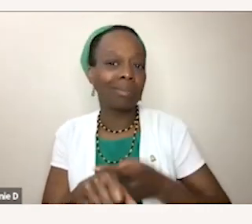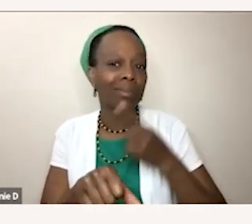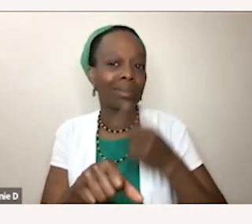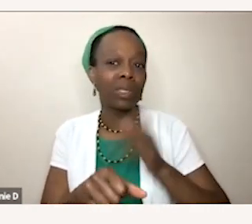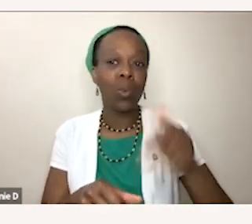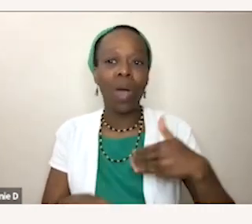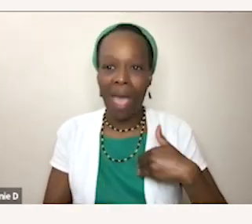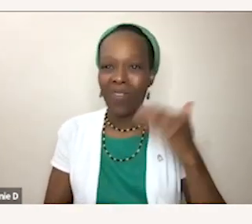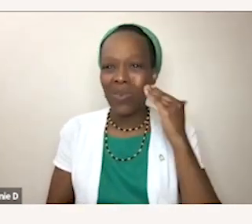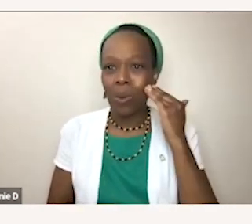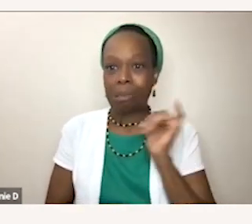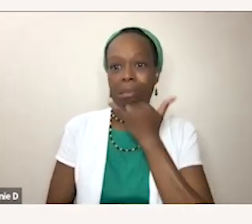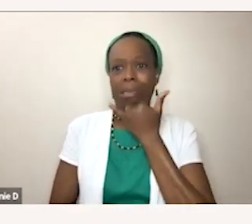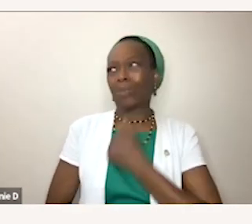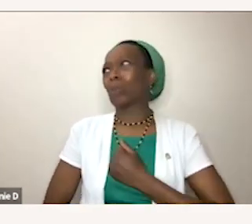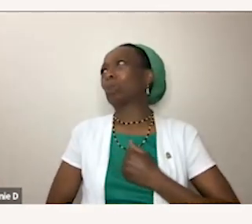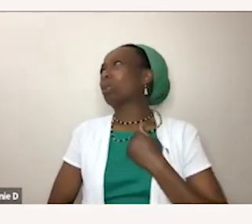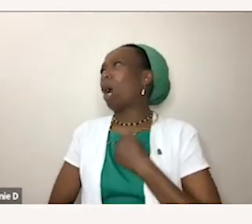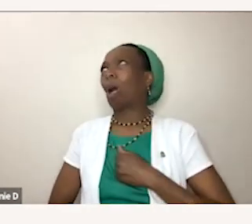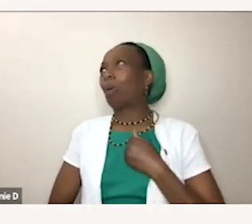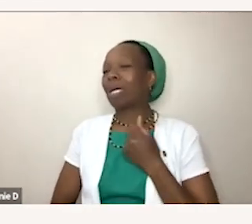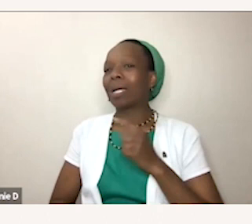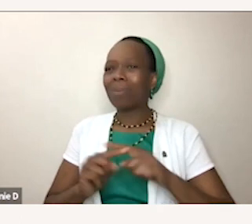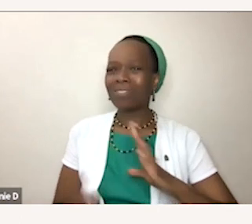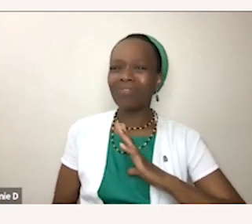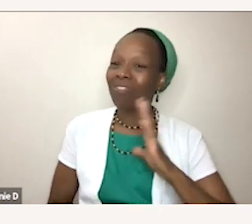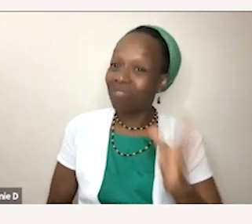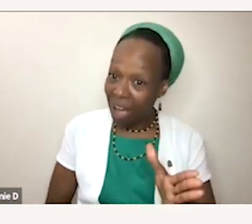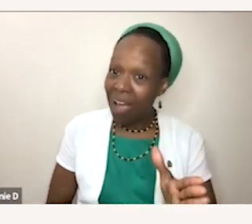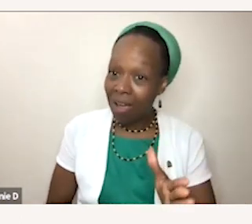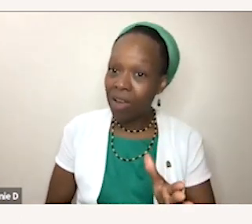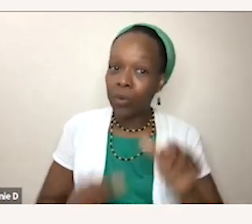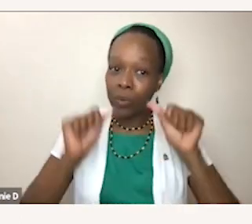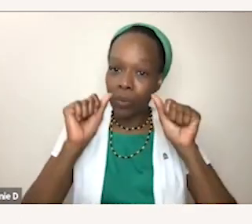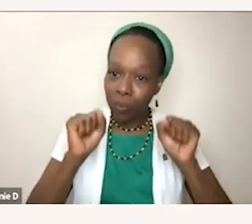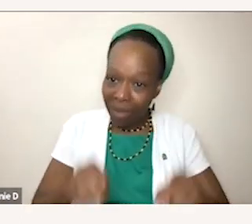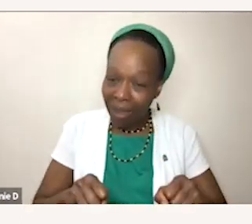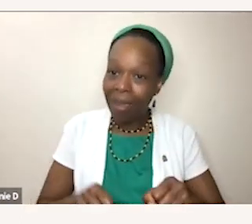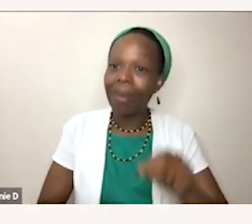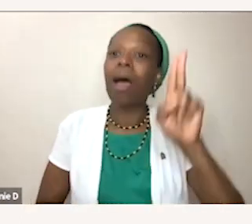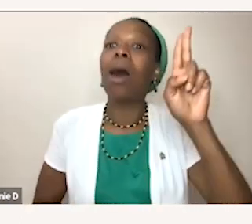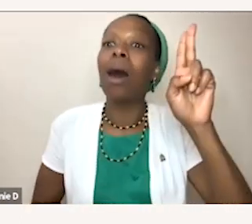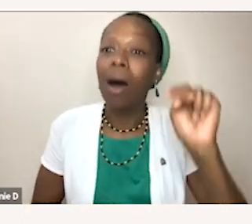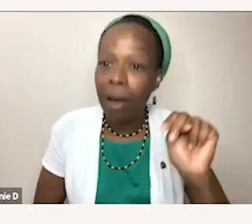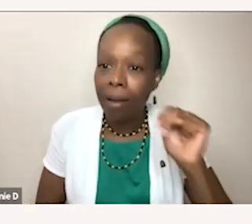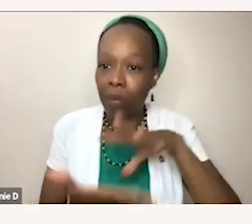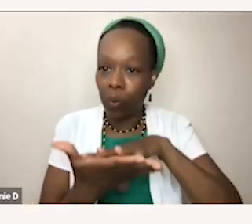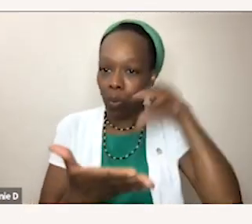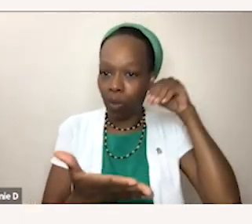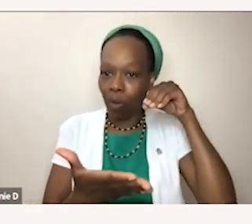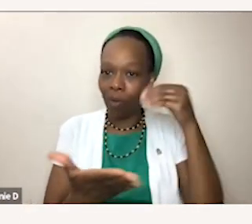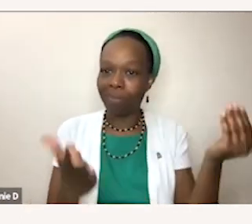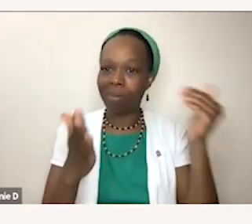to give yourself the permission to unlearn and then relearn